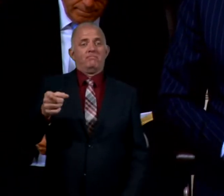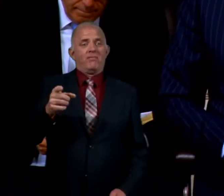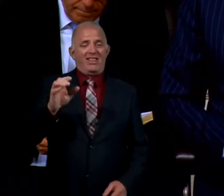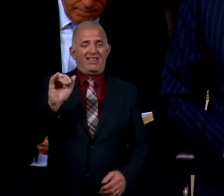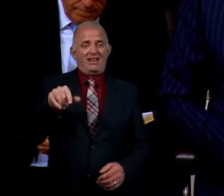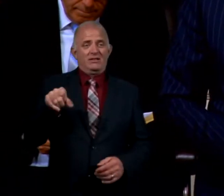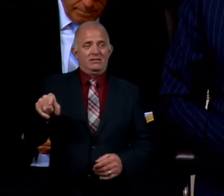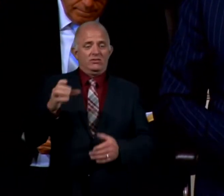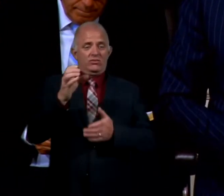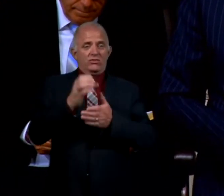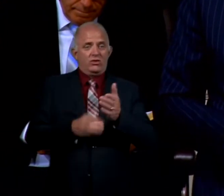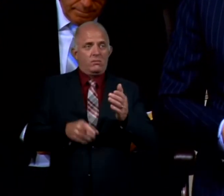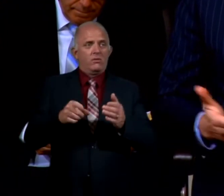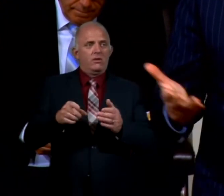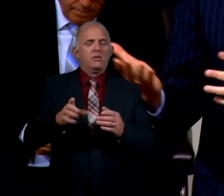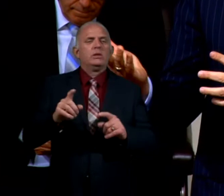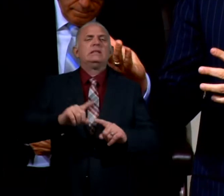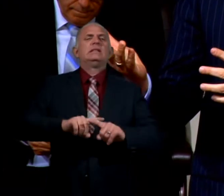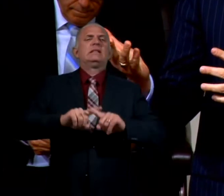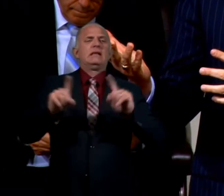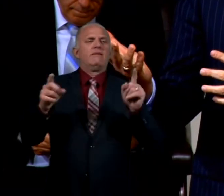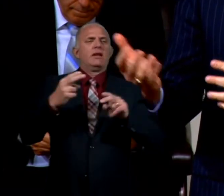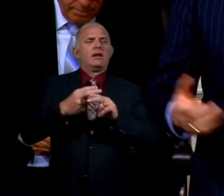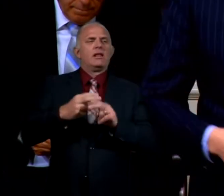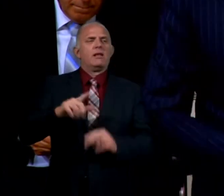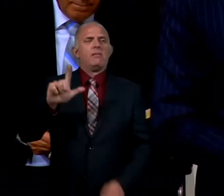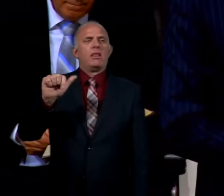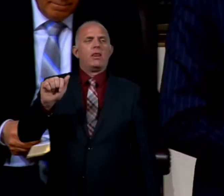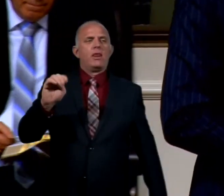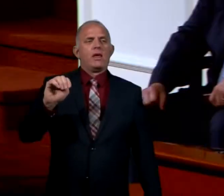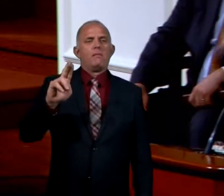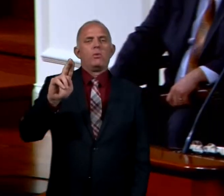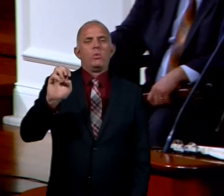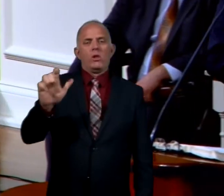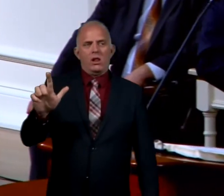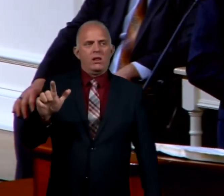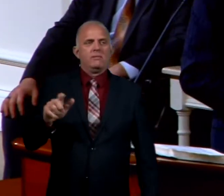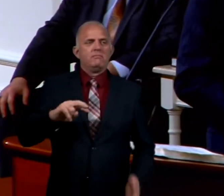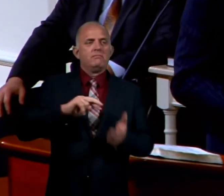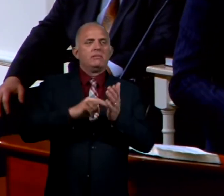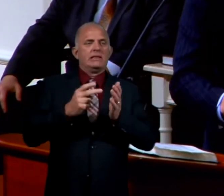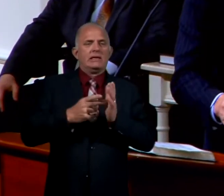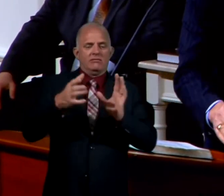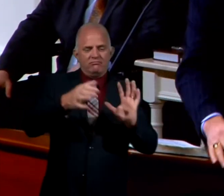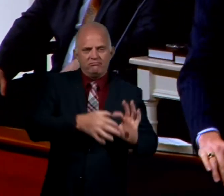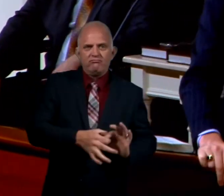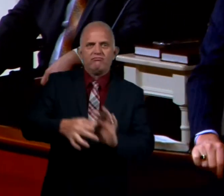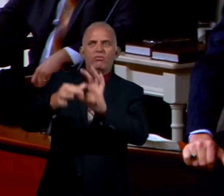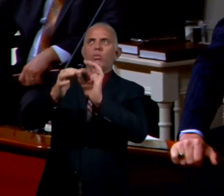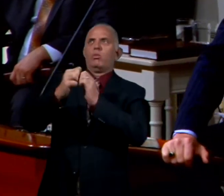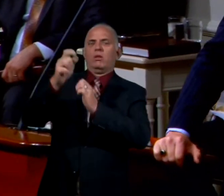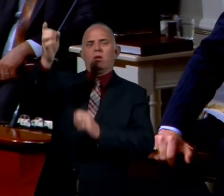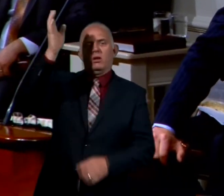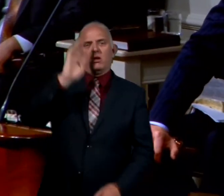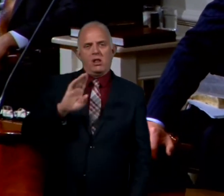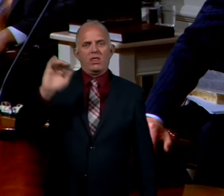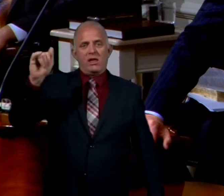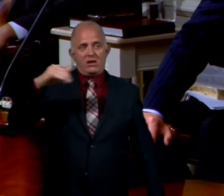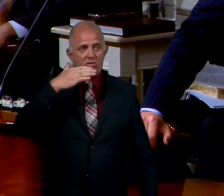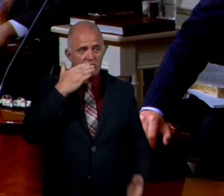which means belongs to God. By the way, it's a good thing for every mom and dad to remember that your child belongs to